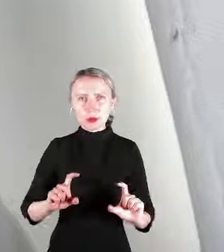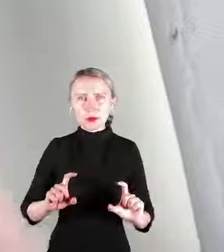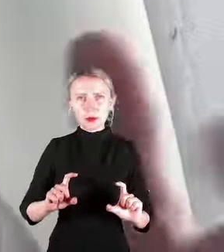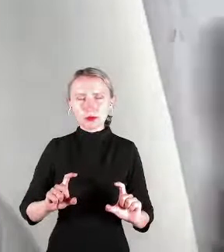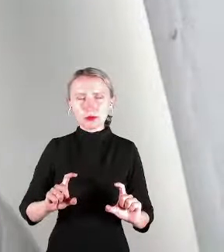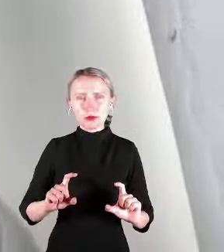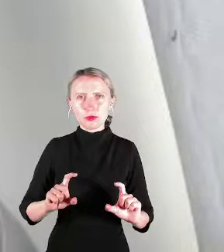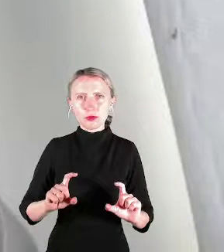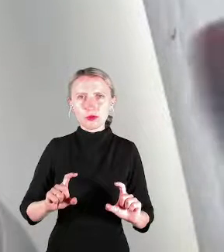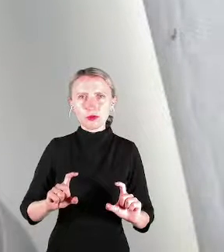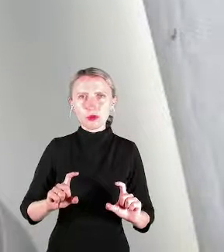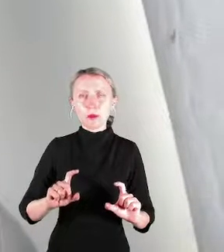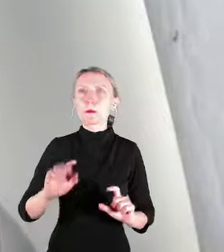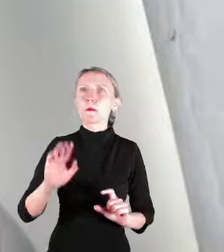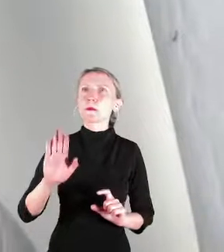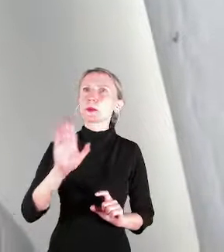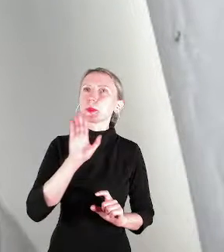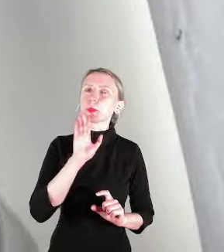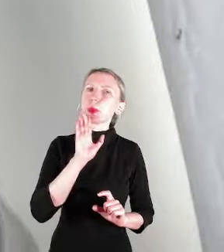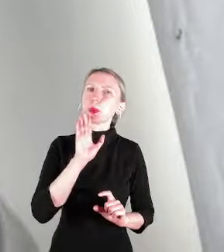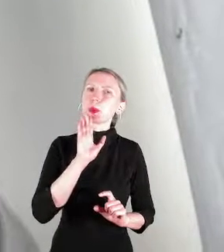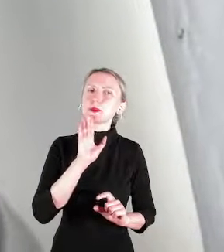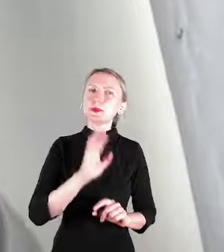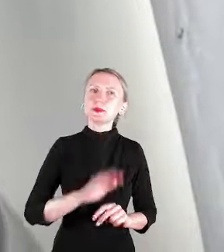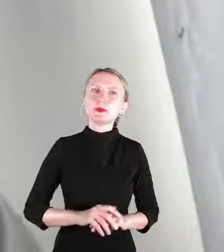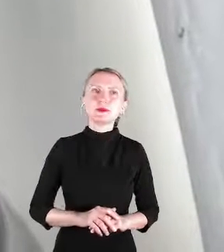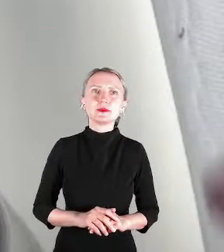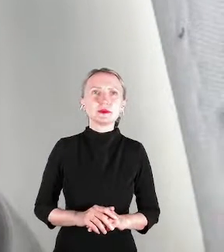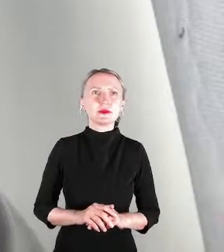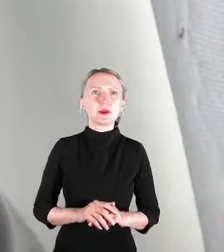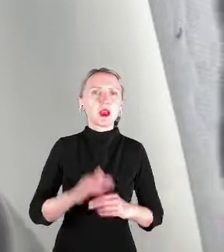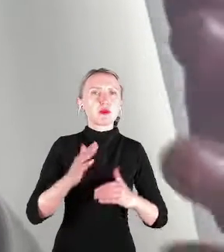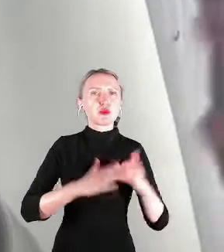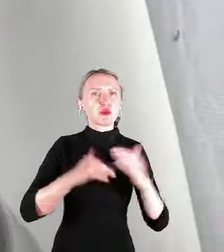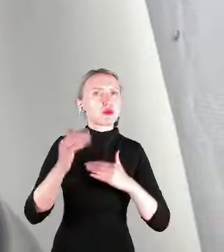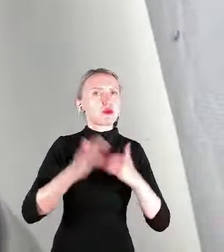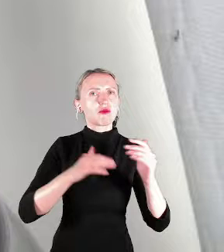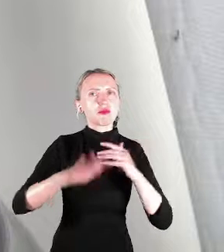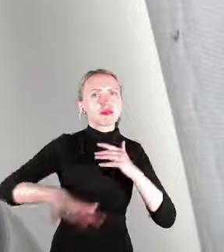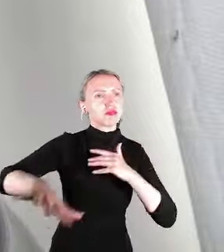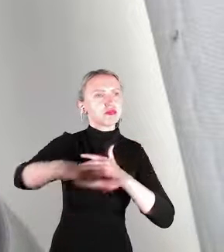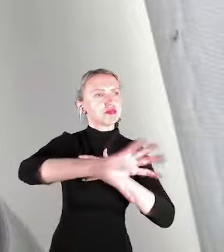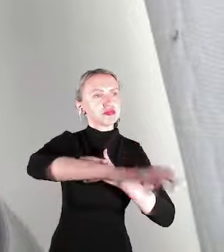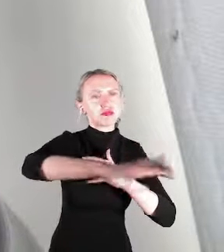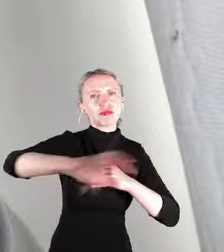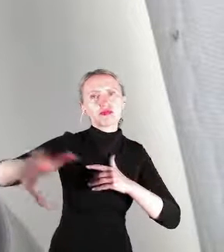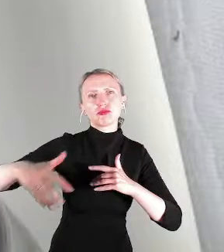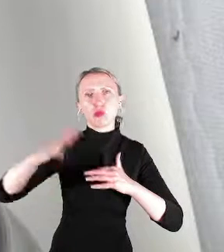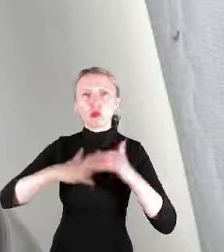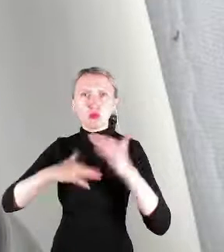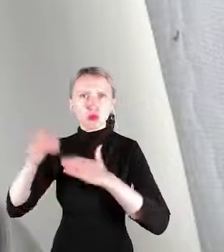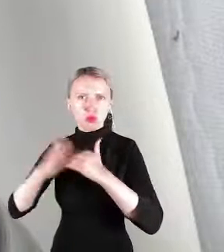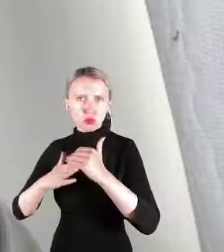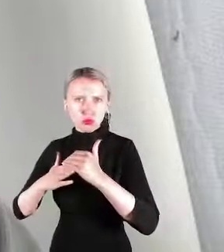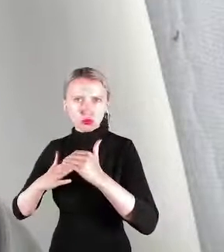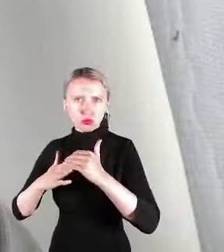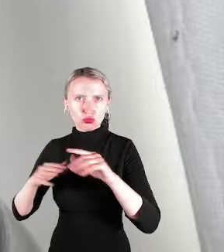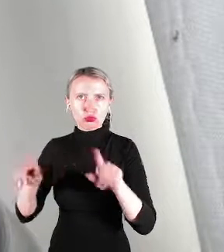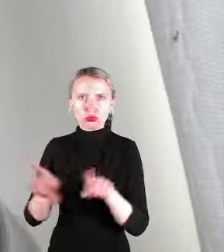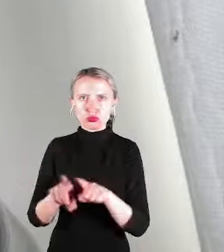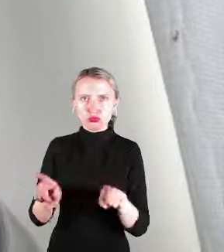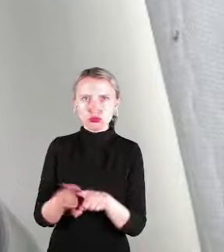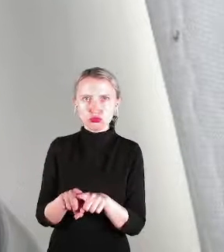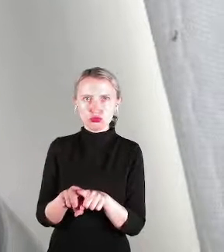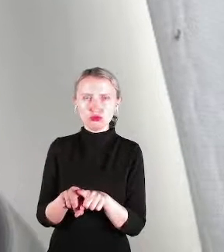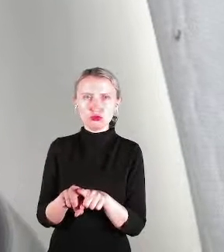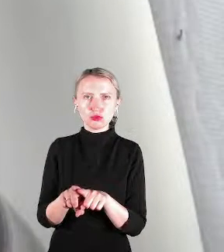might have observed that when you lived here a couple of years ago. And the landscape too is being transformed